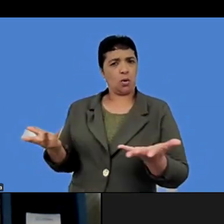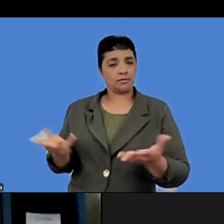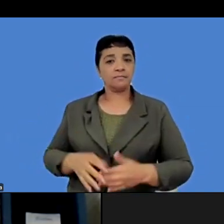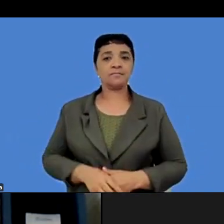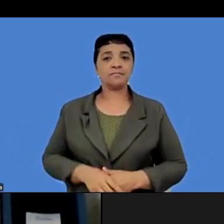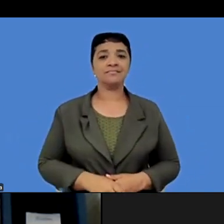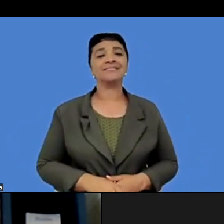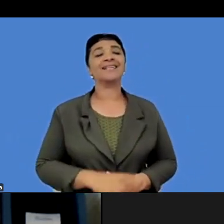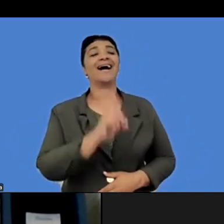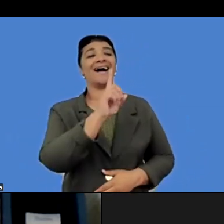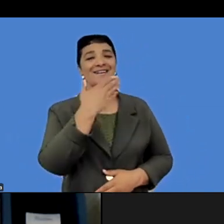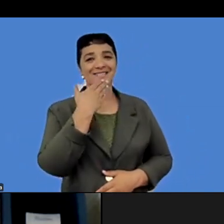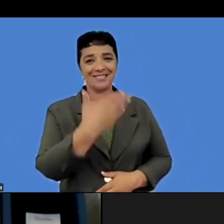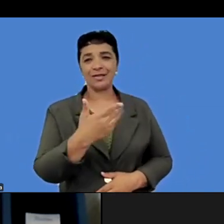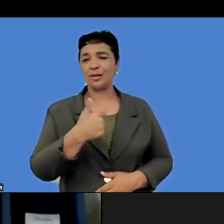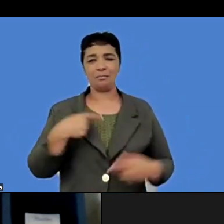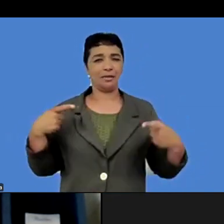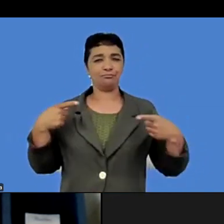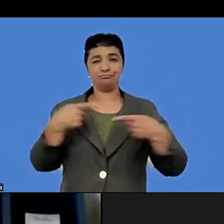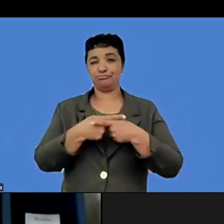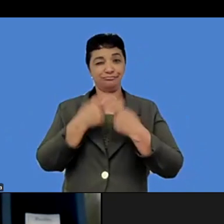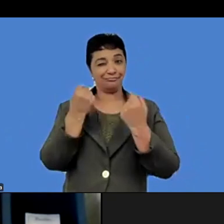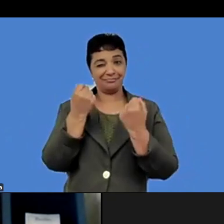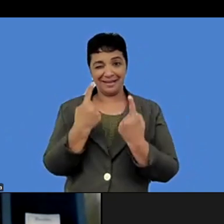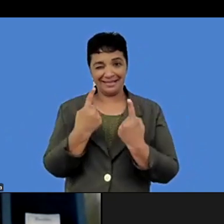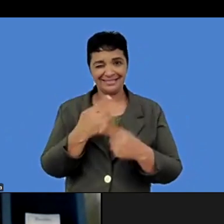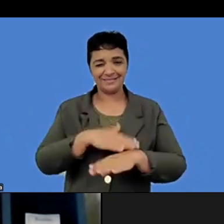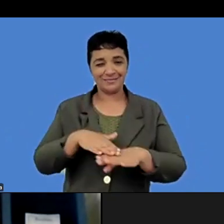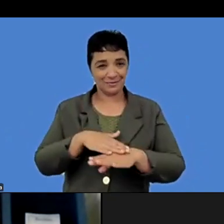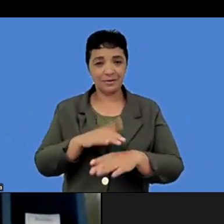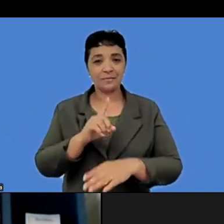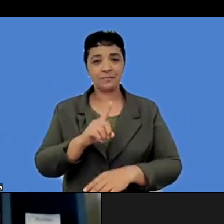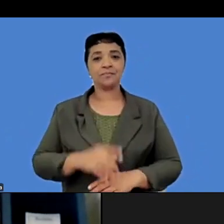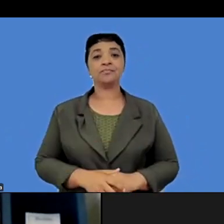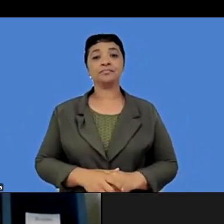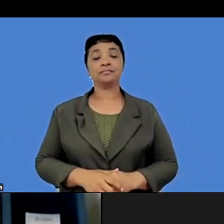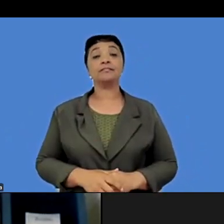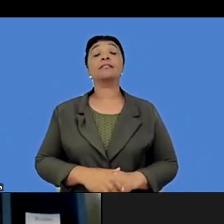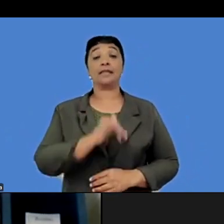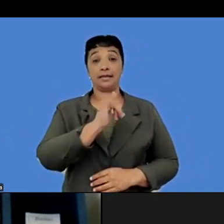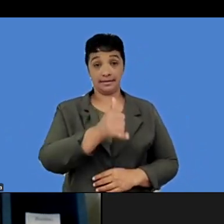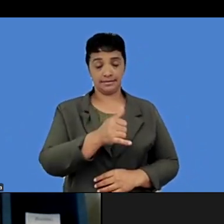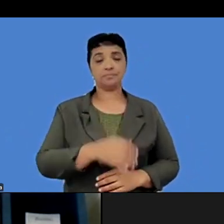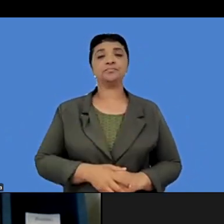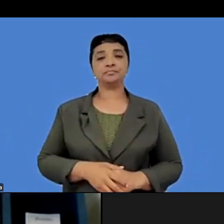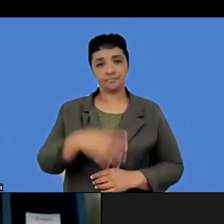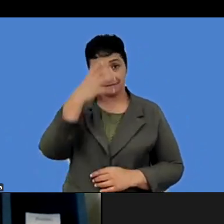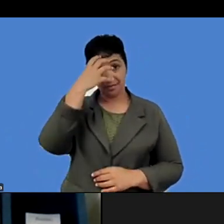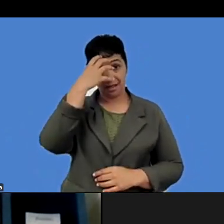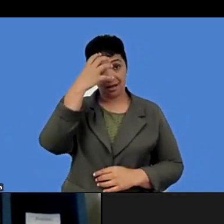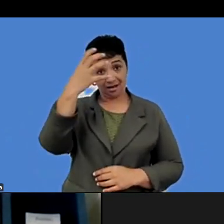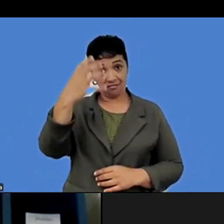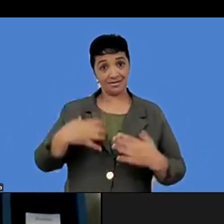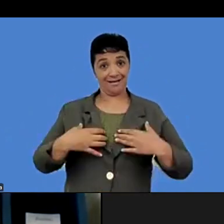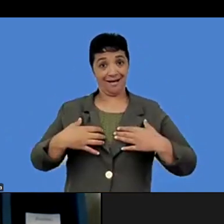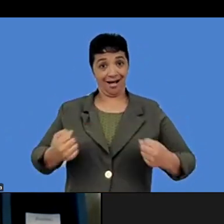Oh, sorry. Yes, I did completely misunderstand. I'm sorry about that. Yes, so the Gauteng Department of Health in this